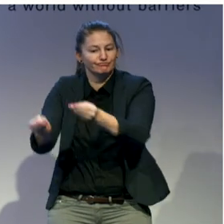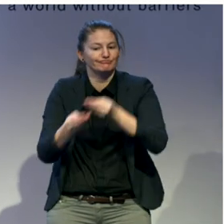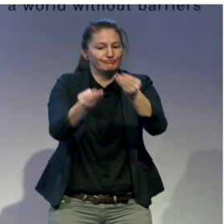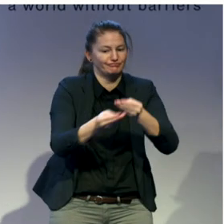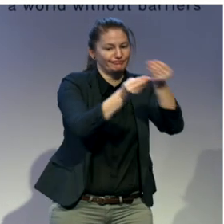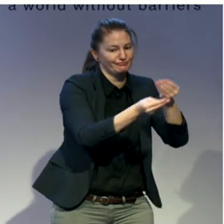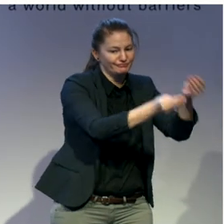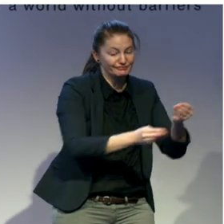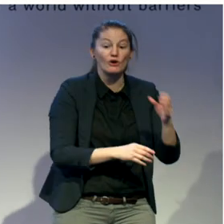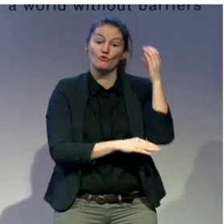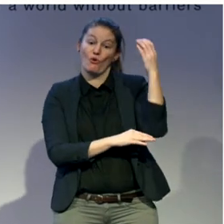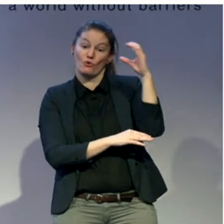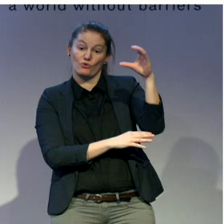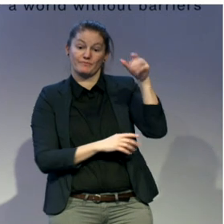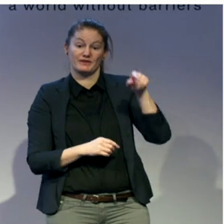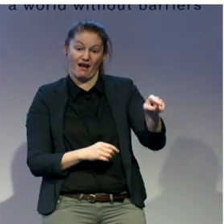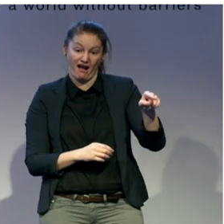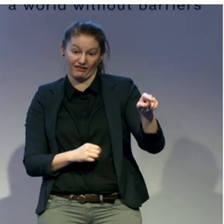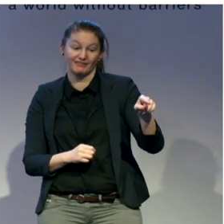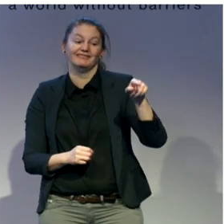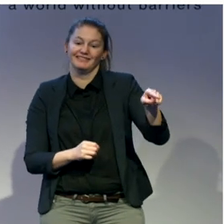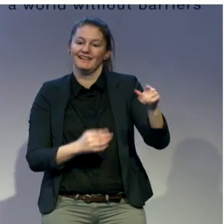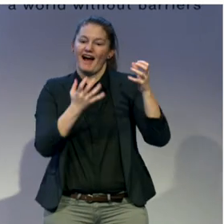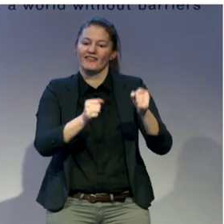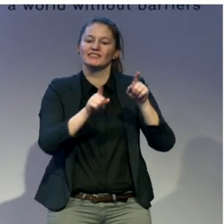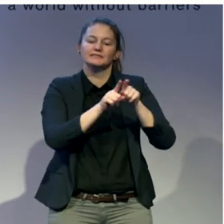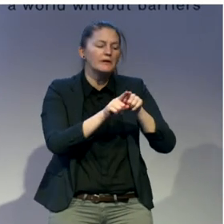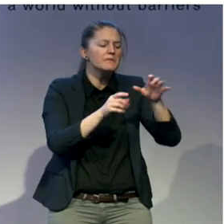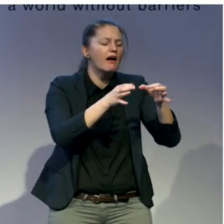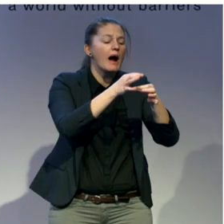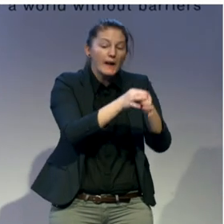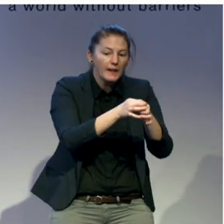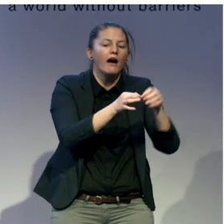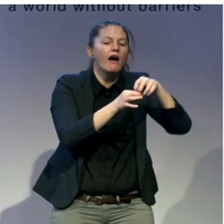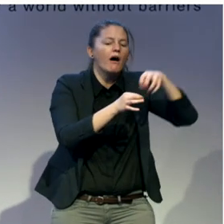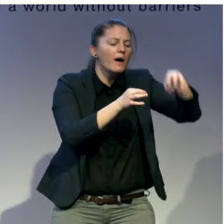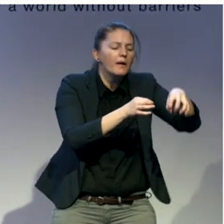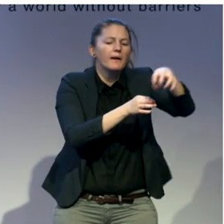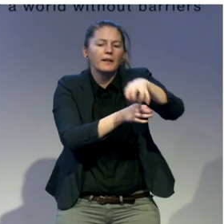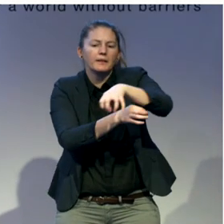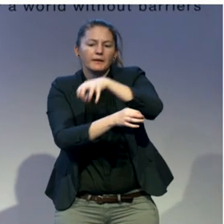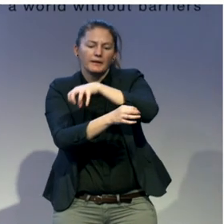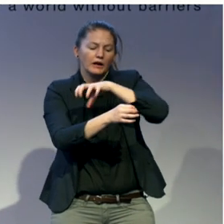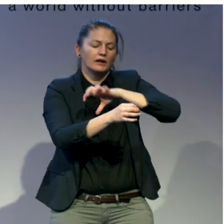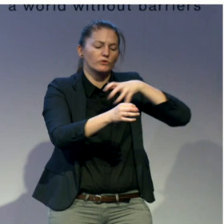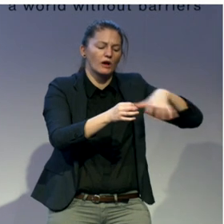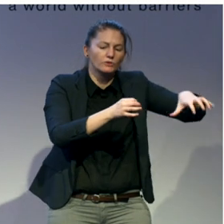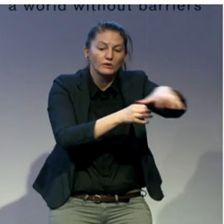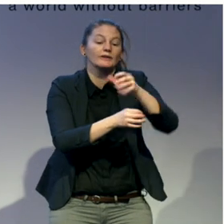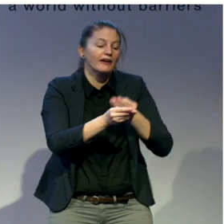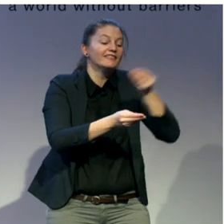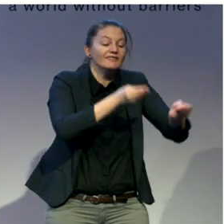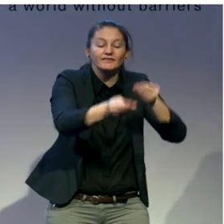countries of Latin America. Who are we looking for? Partners that work on